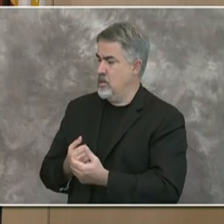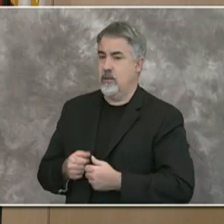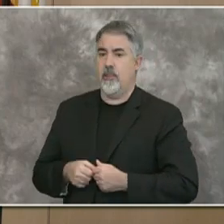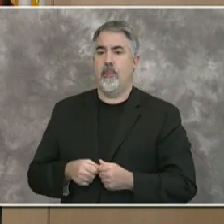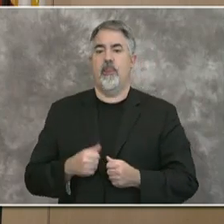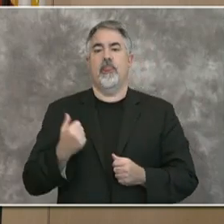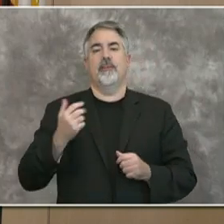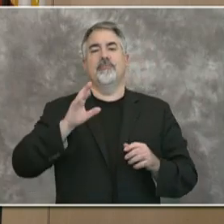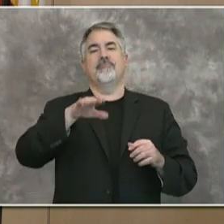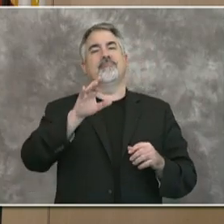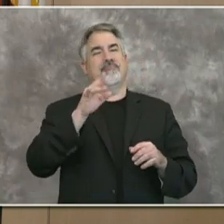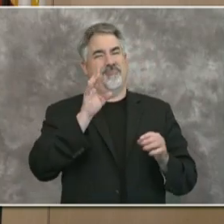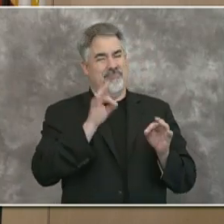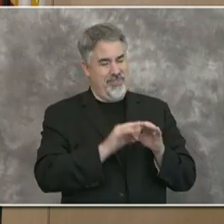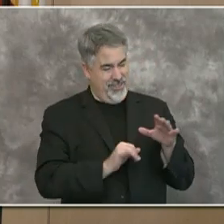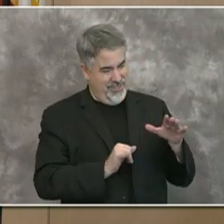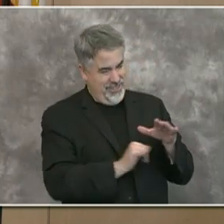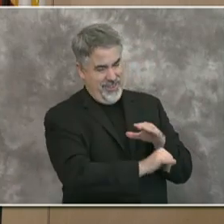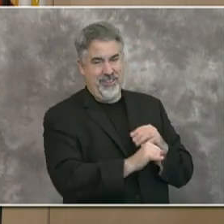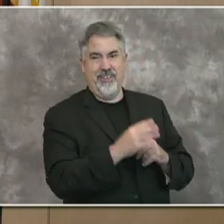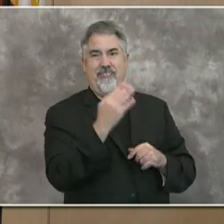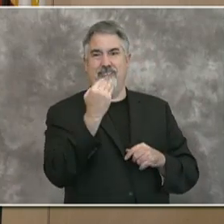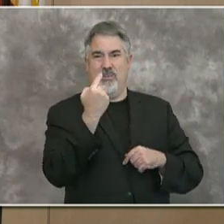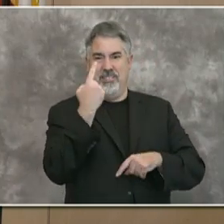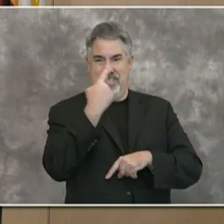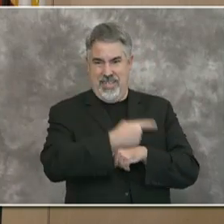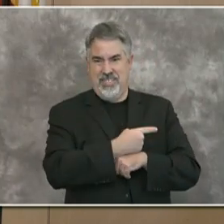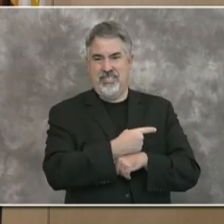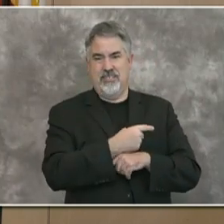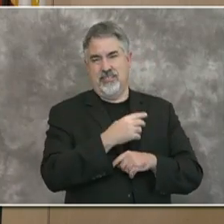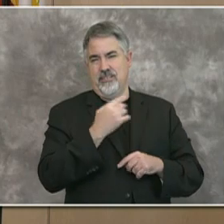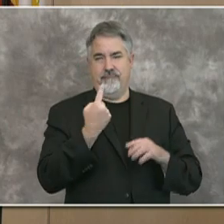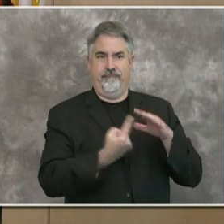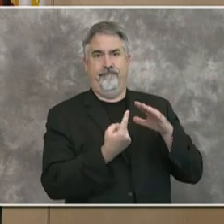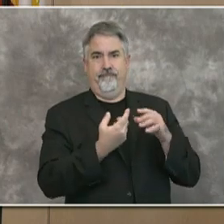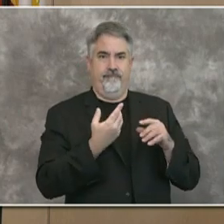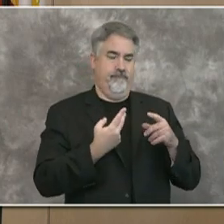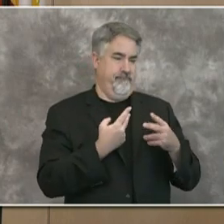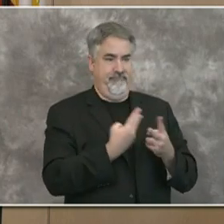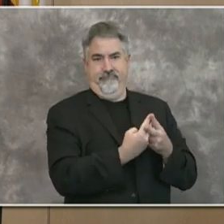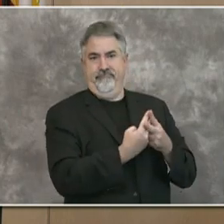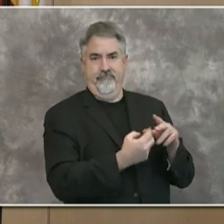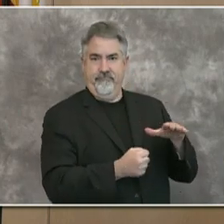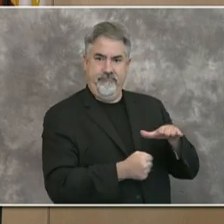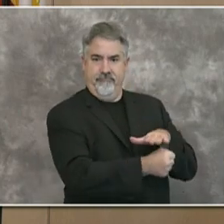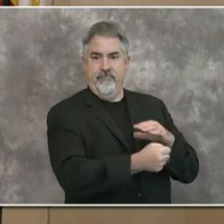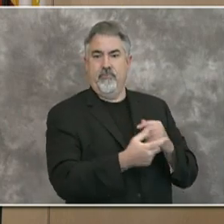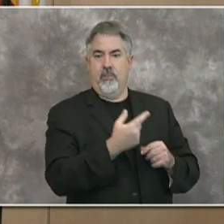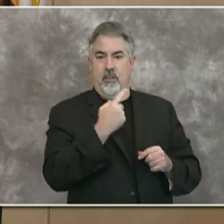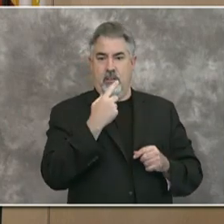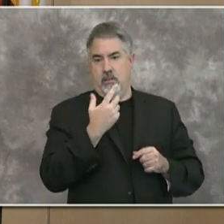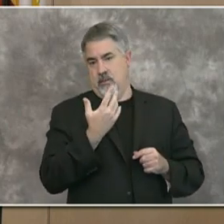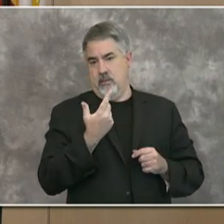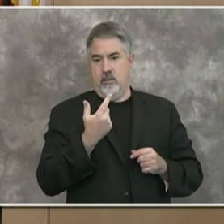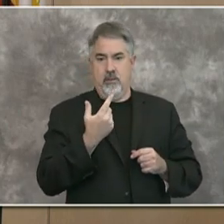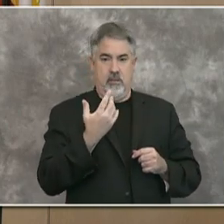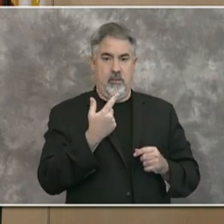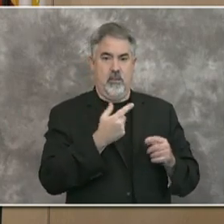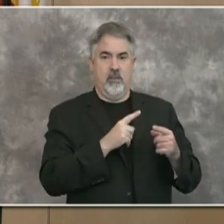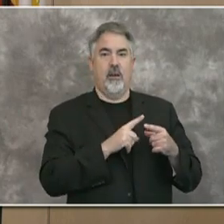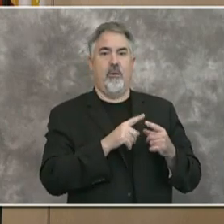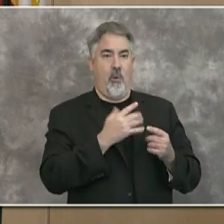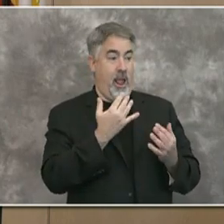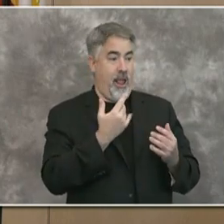incubation period. You can develop symptoms as early as 2 days or as late as 4 days, so it depends. At